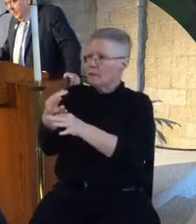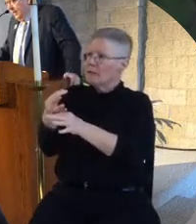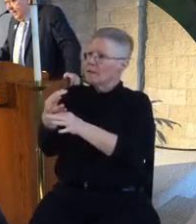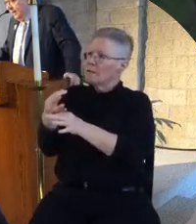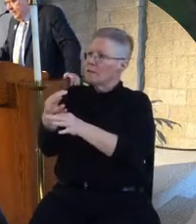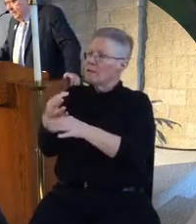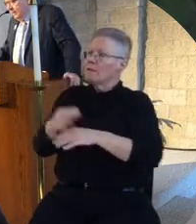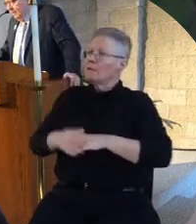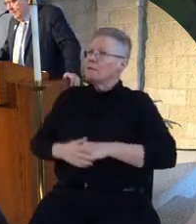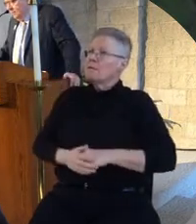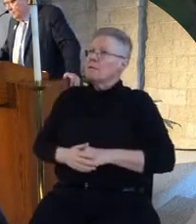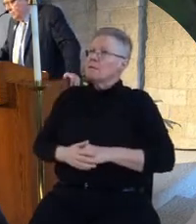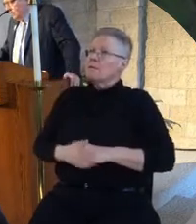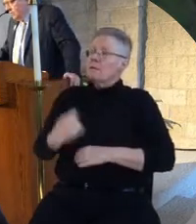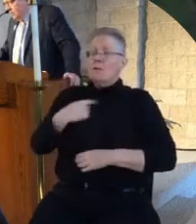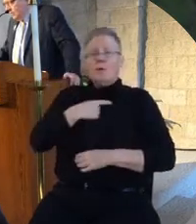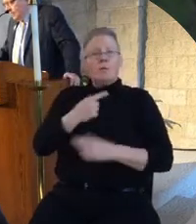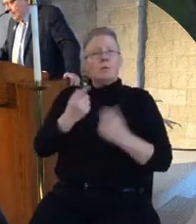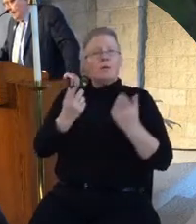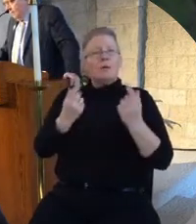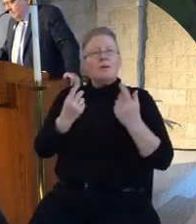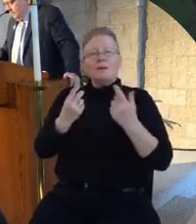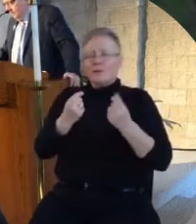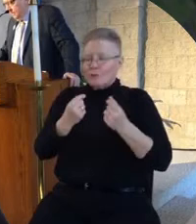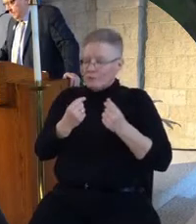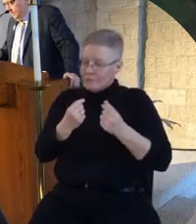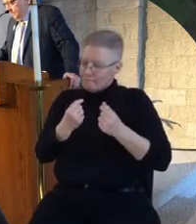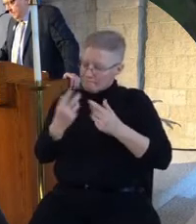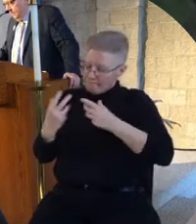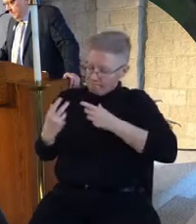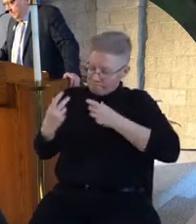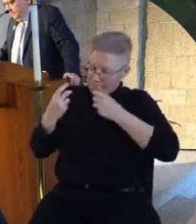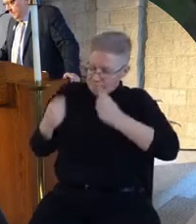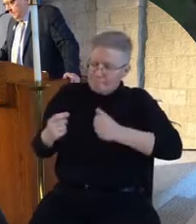we take the first step,